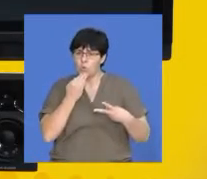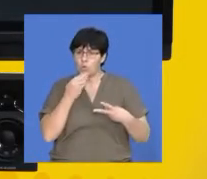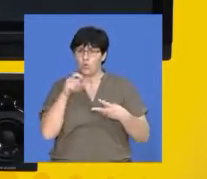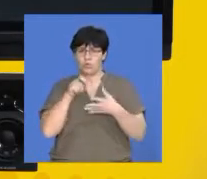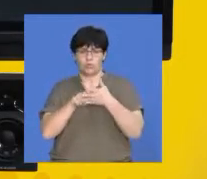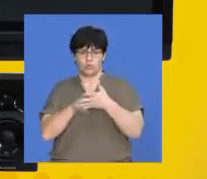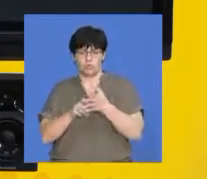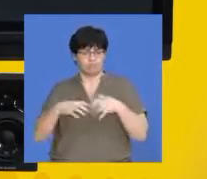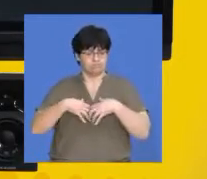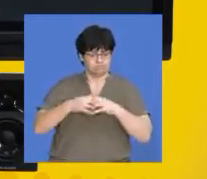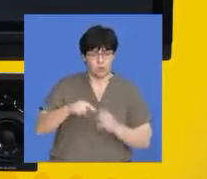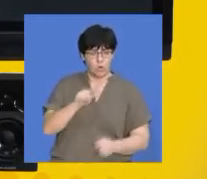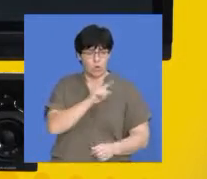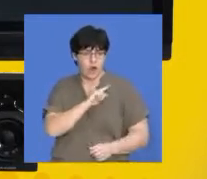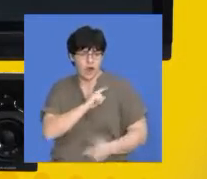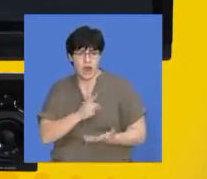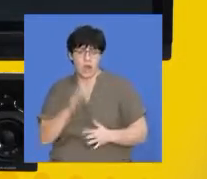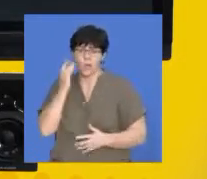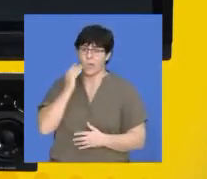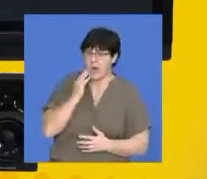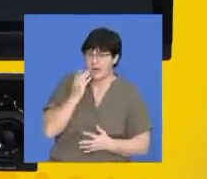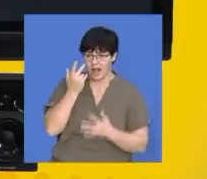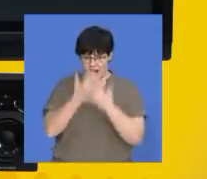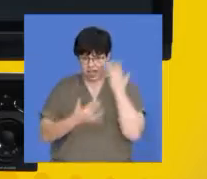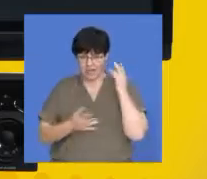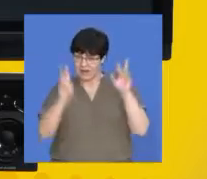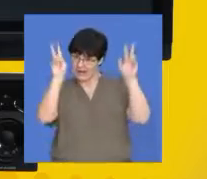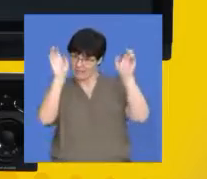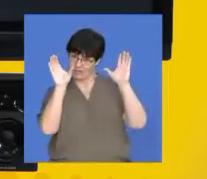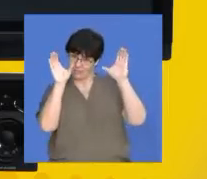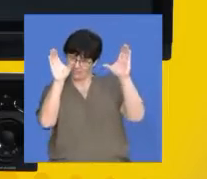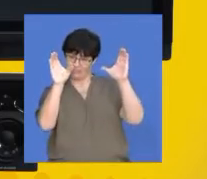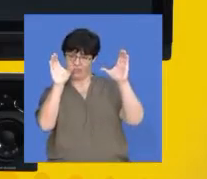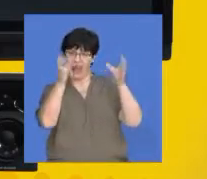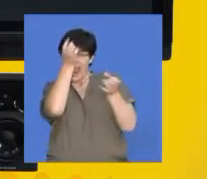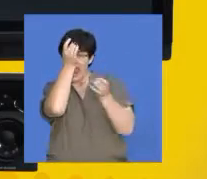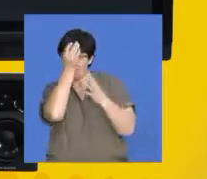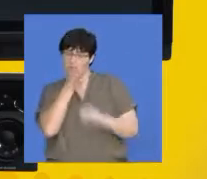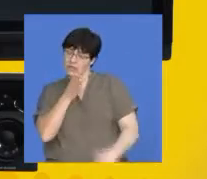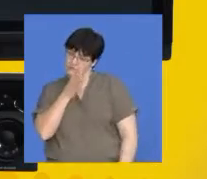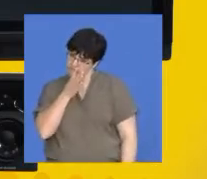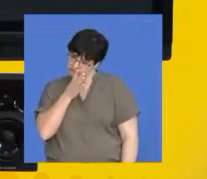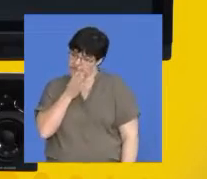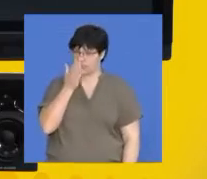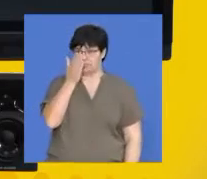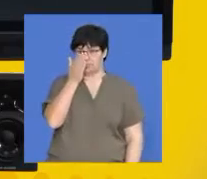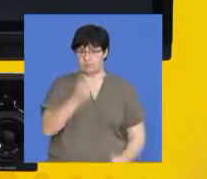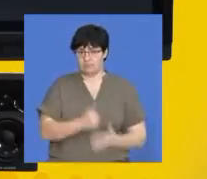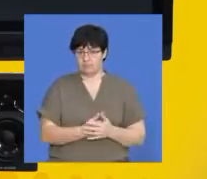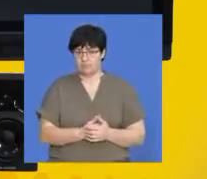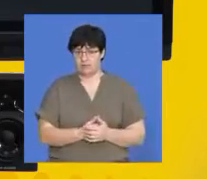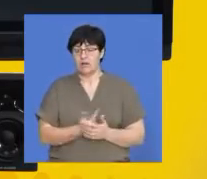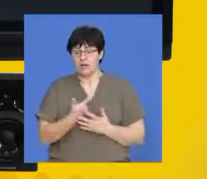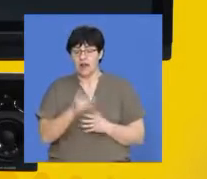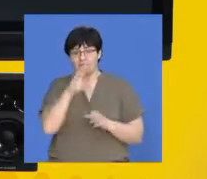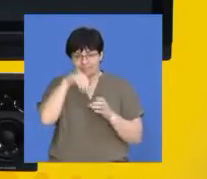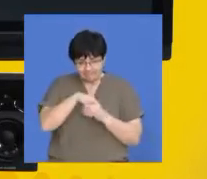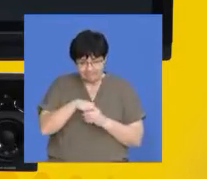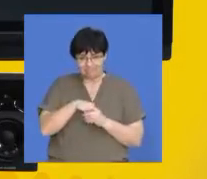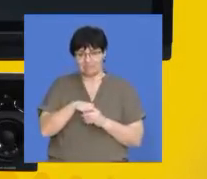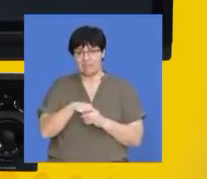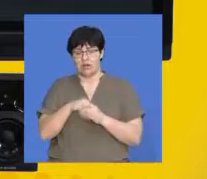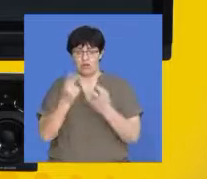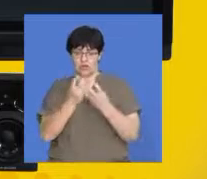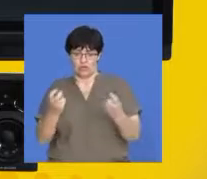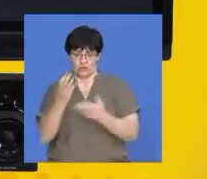why it was made, when it was made. So it contains a lot of useful information. Actually, it is part of the source.